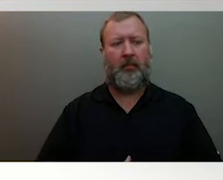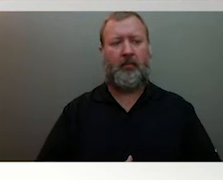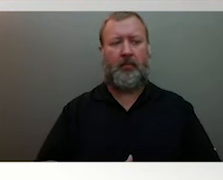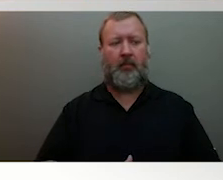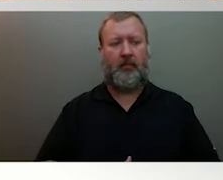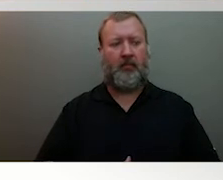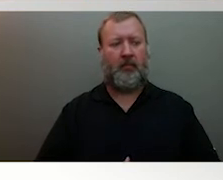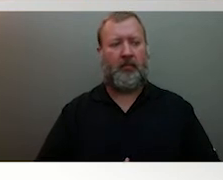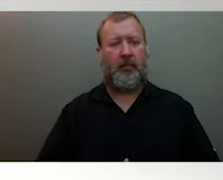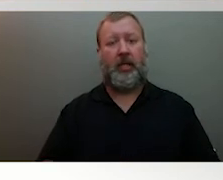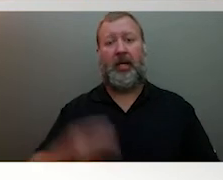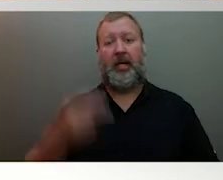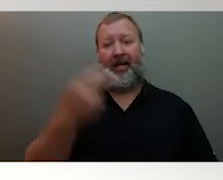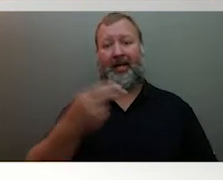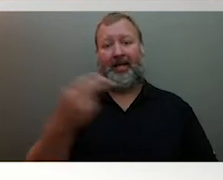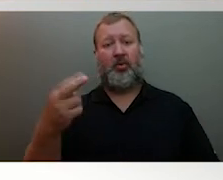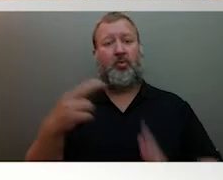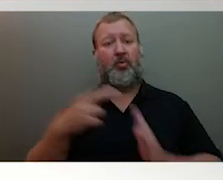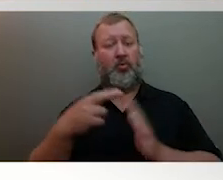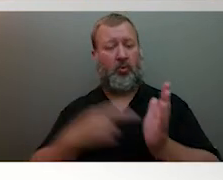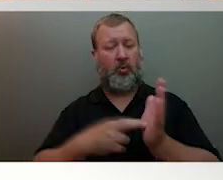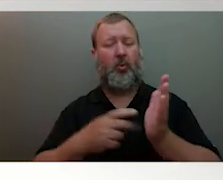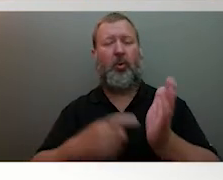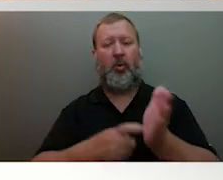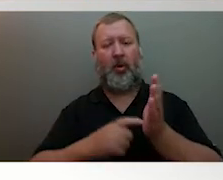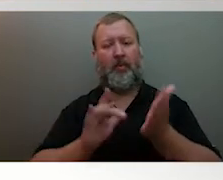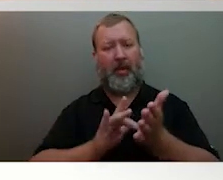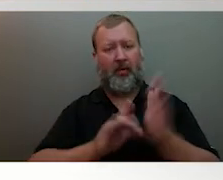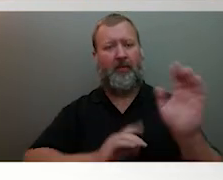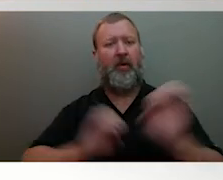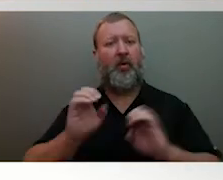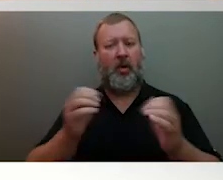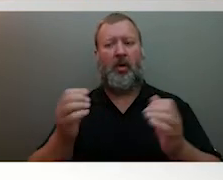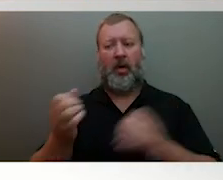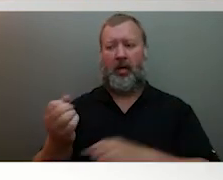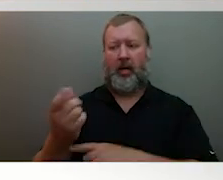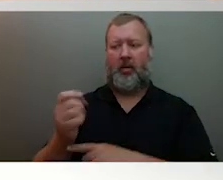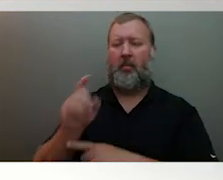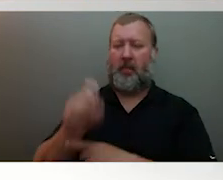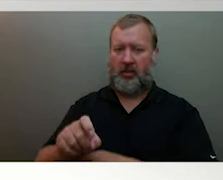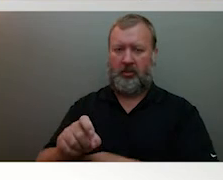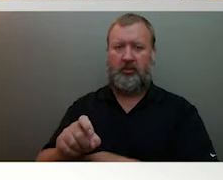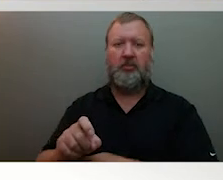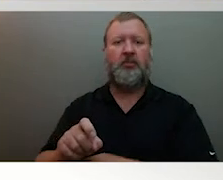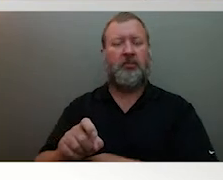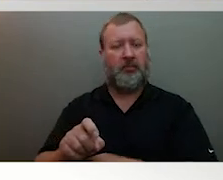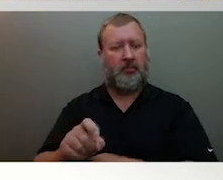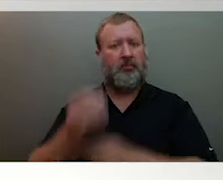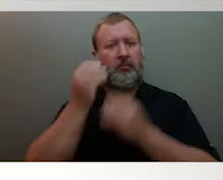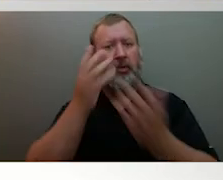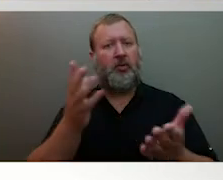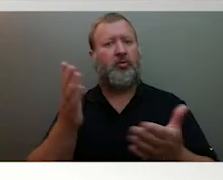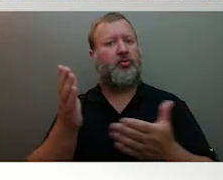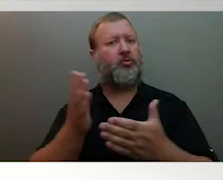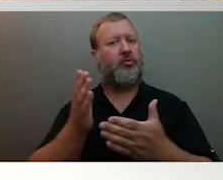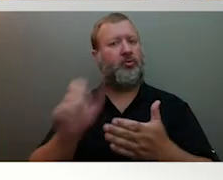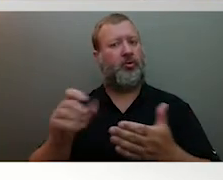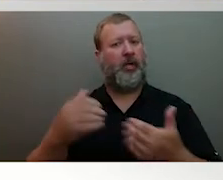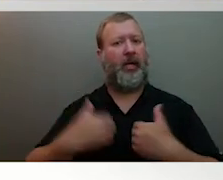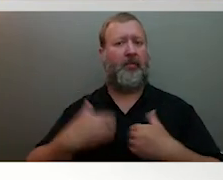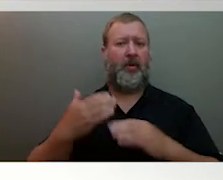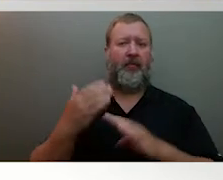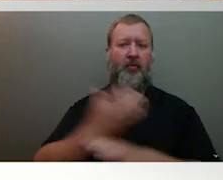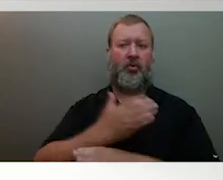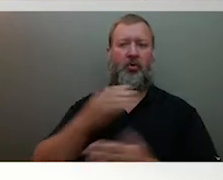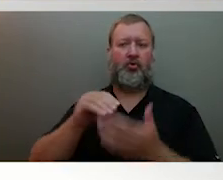The HH rule does require that a medical evaluation be provided annually. This information should be obtained in advance